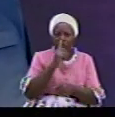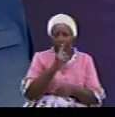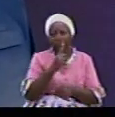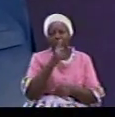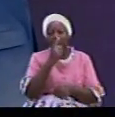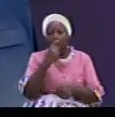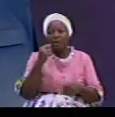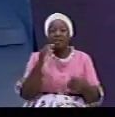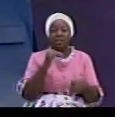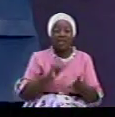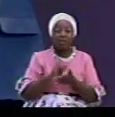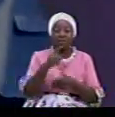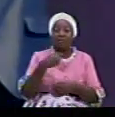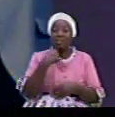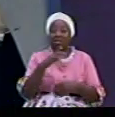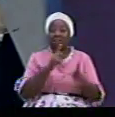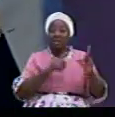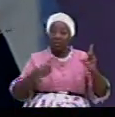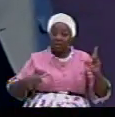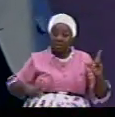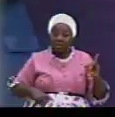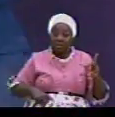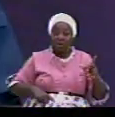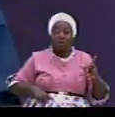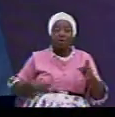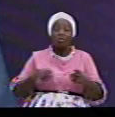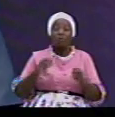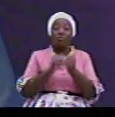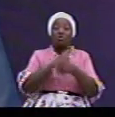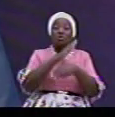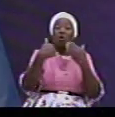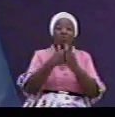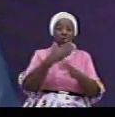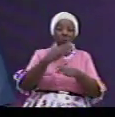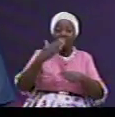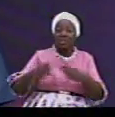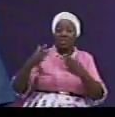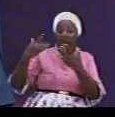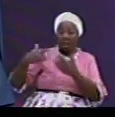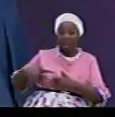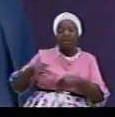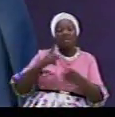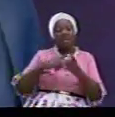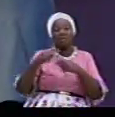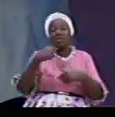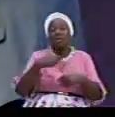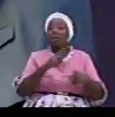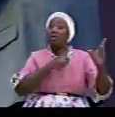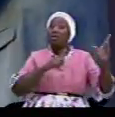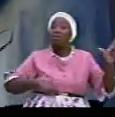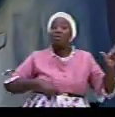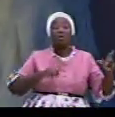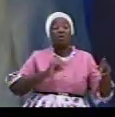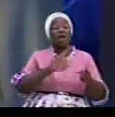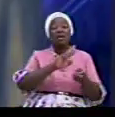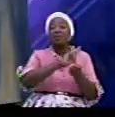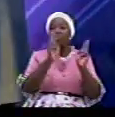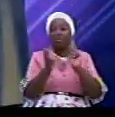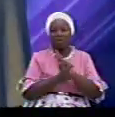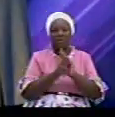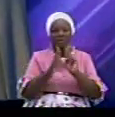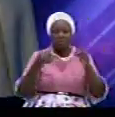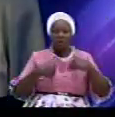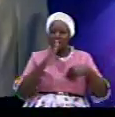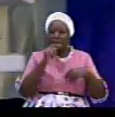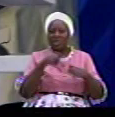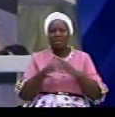tell the Lord wholeheartedly, Lord, I repent. You have been in fornication and